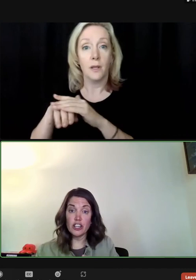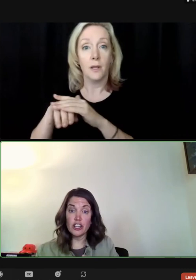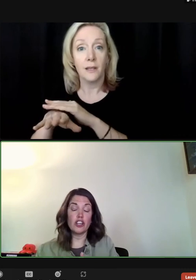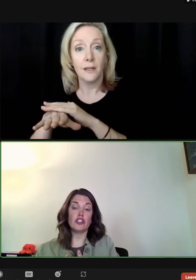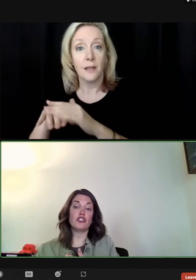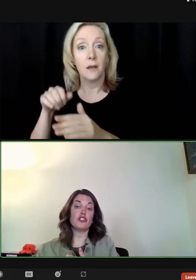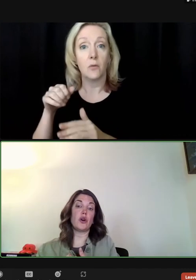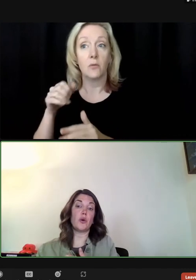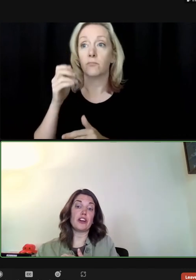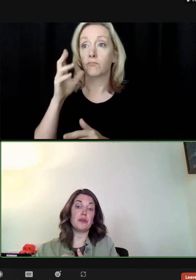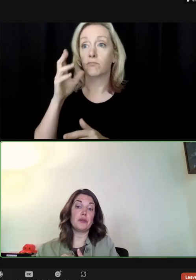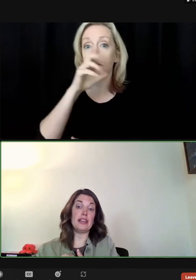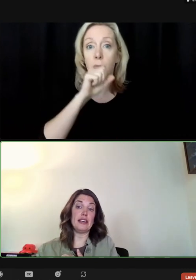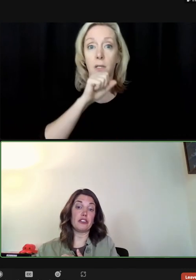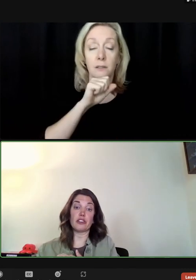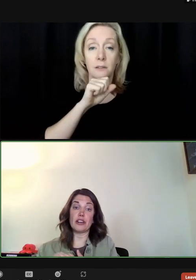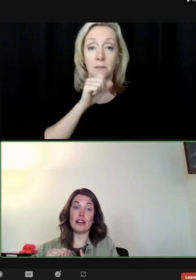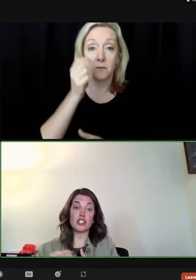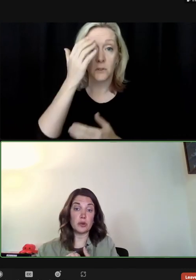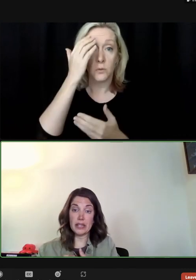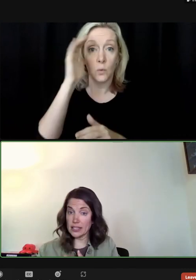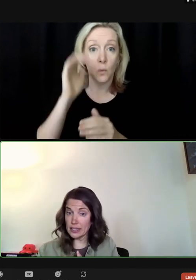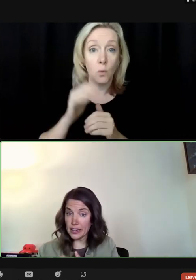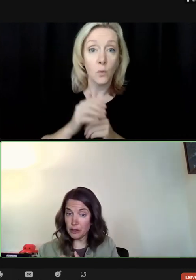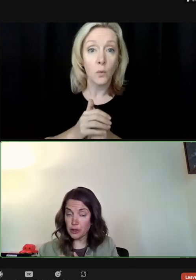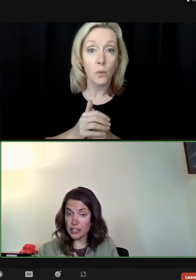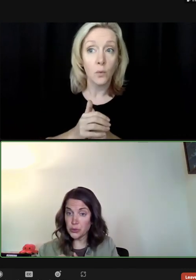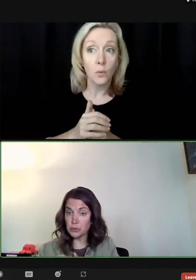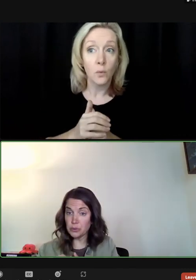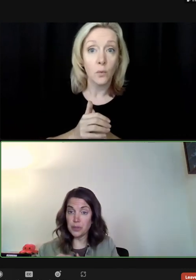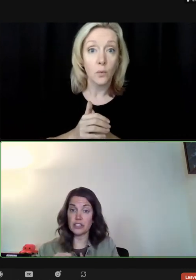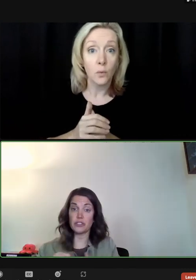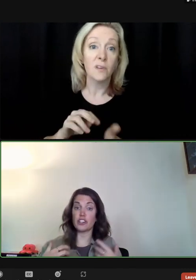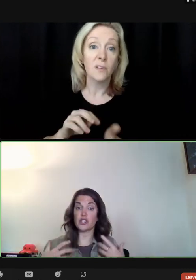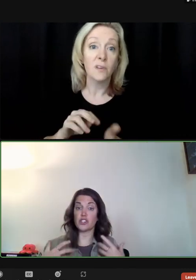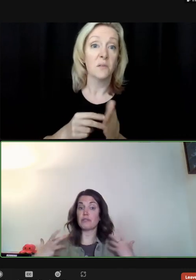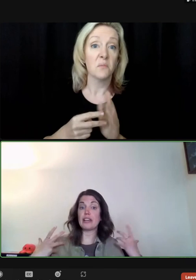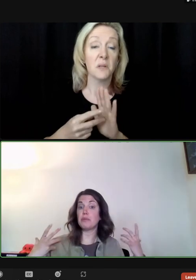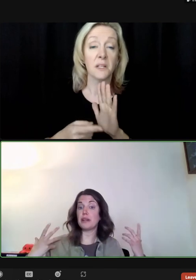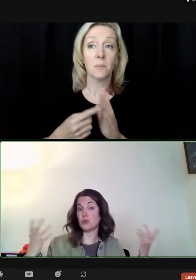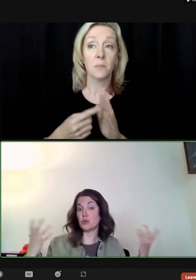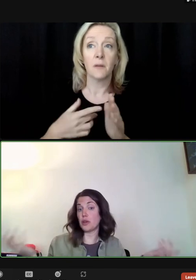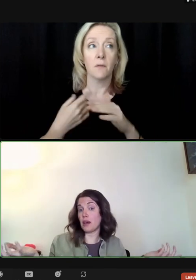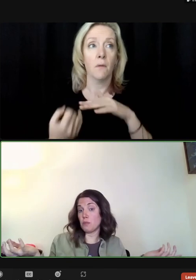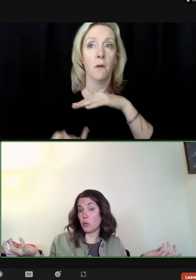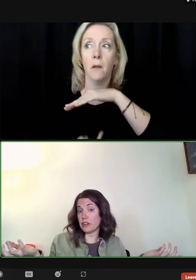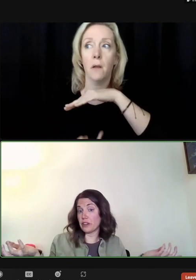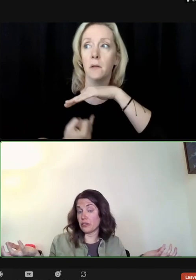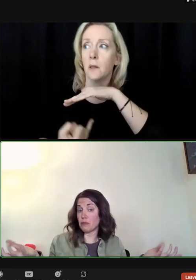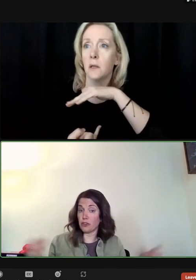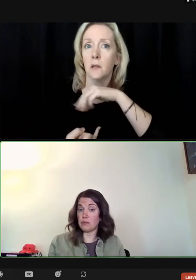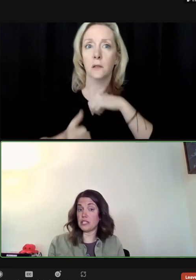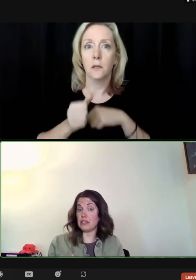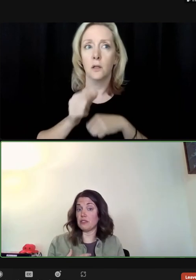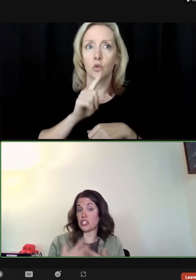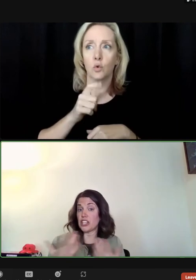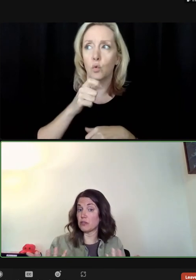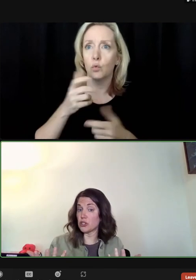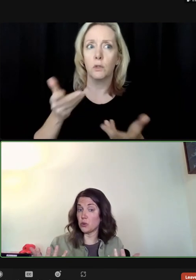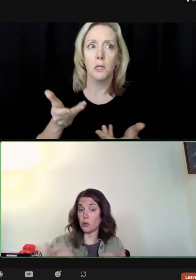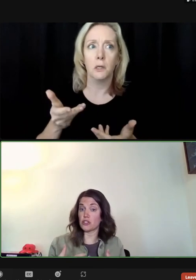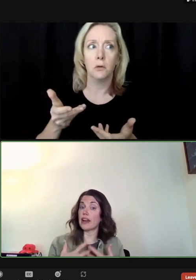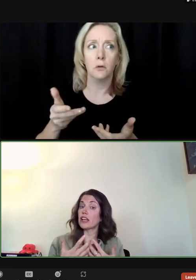leave. So it could be either extremely isolating for that student because they're not sure if anybody is with them or near them for them to